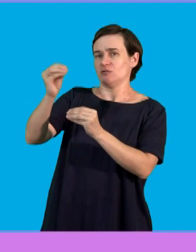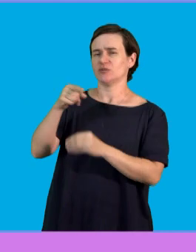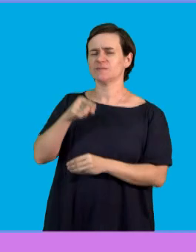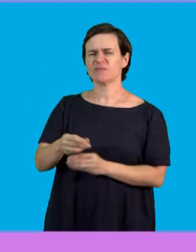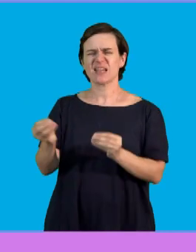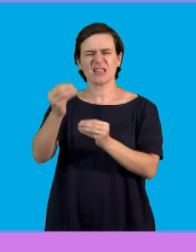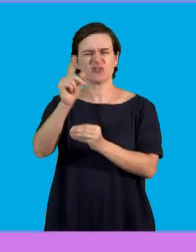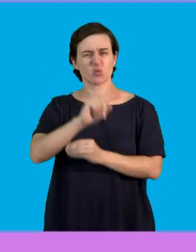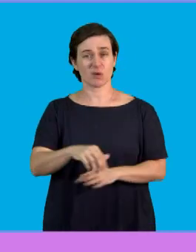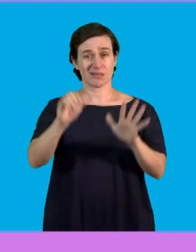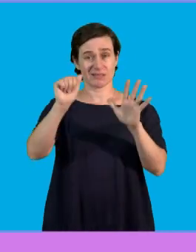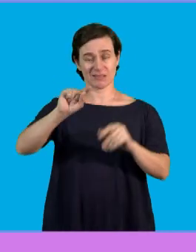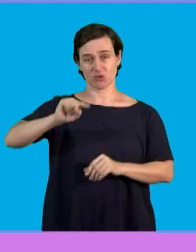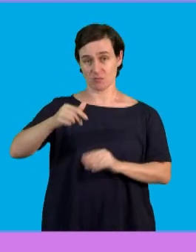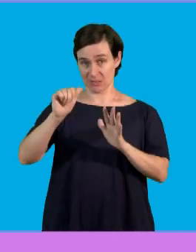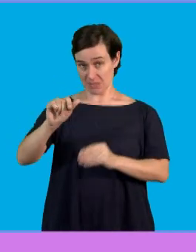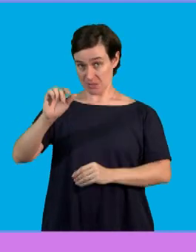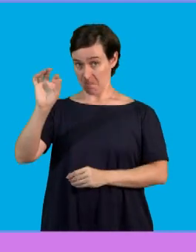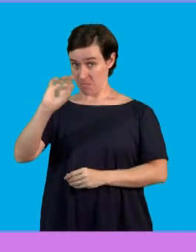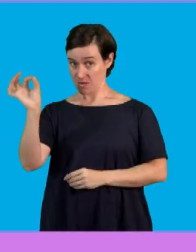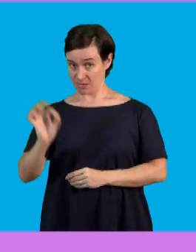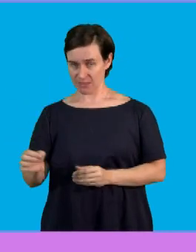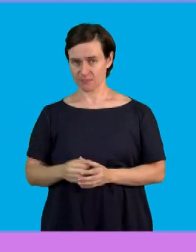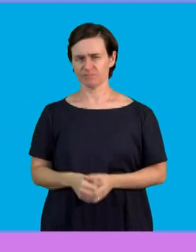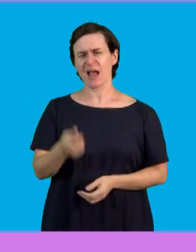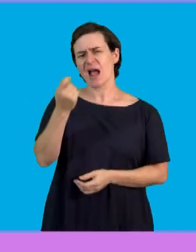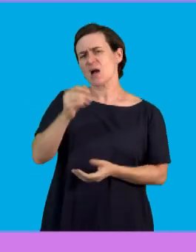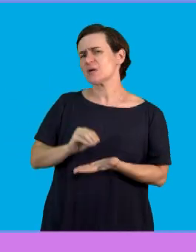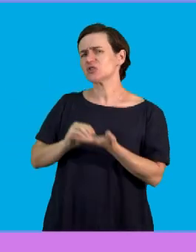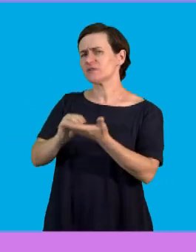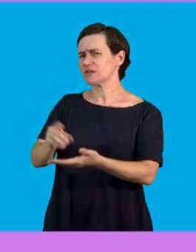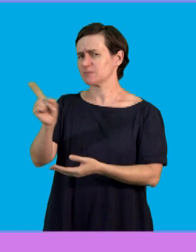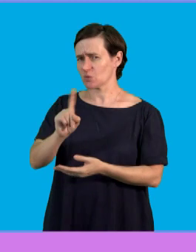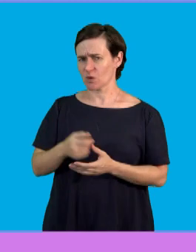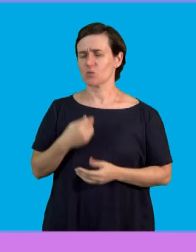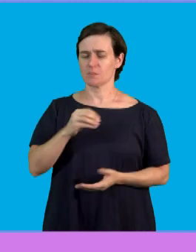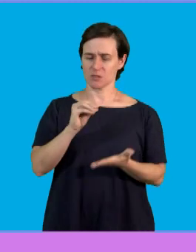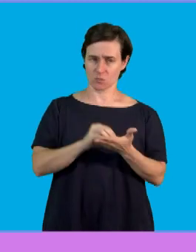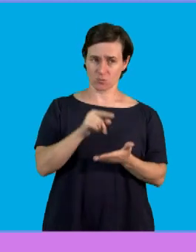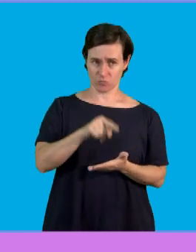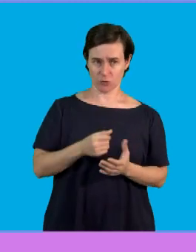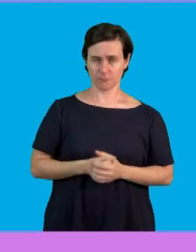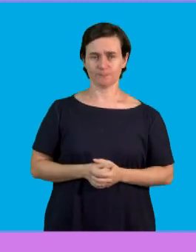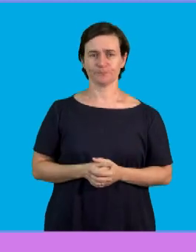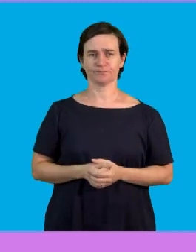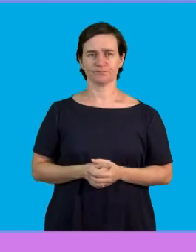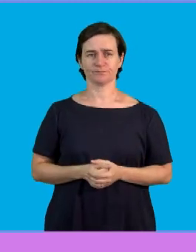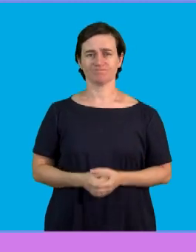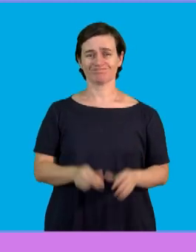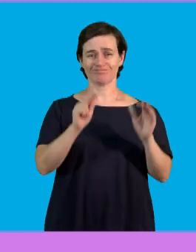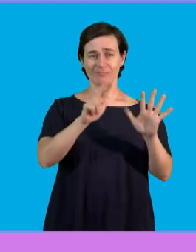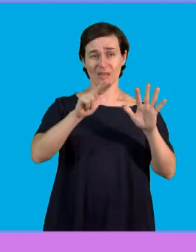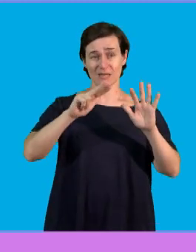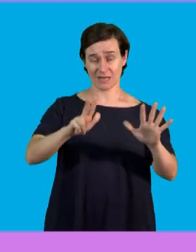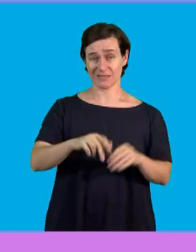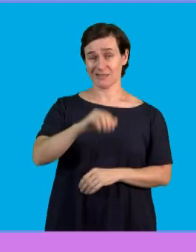it says 6.6%. So now how much it's been invested? Firstly, we write what we know or given, of which